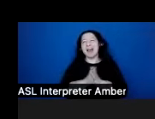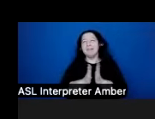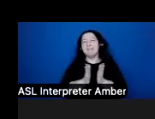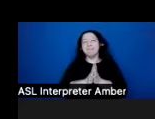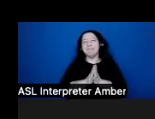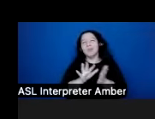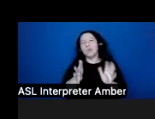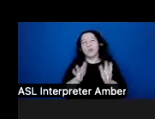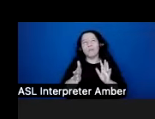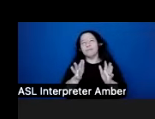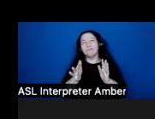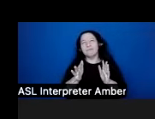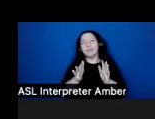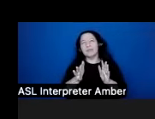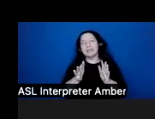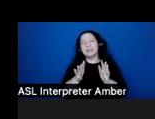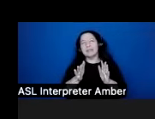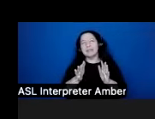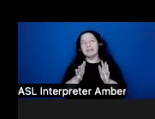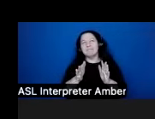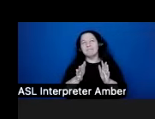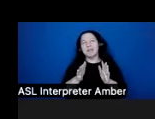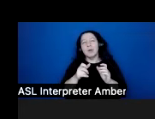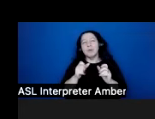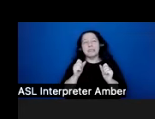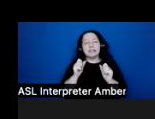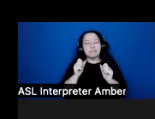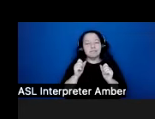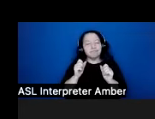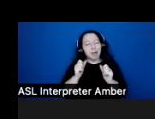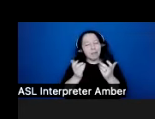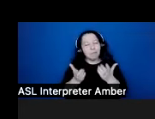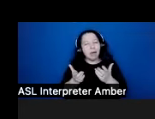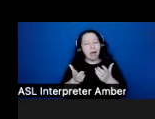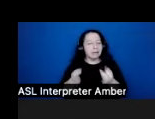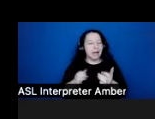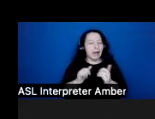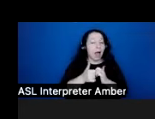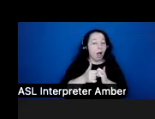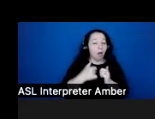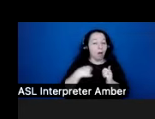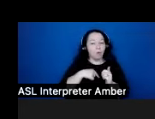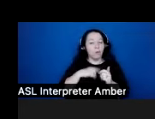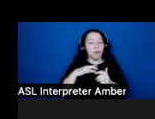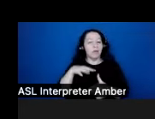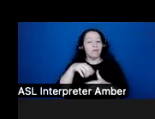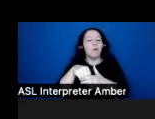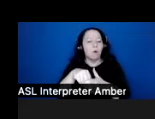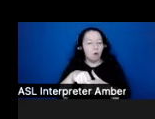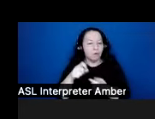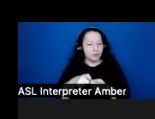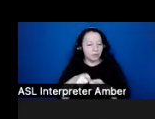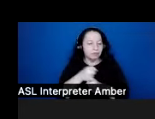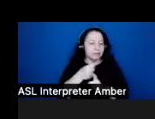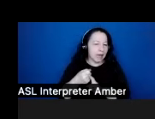sort of the ways that we might step into the space and come together to impact the